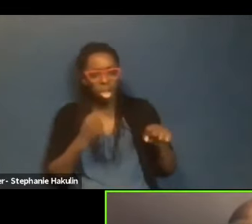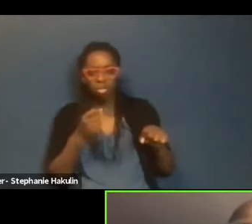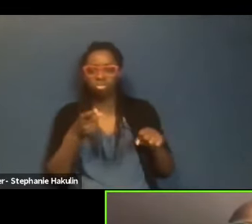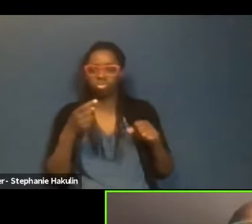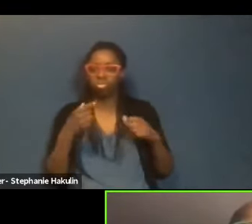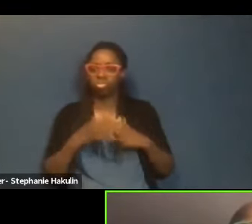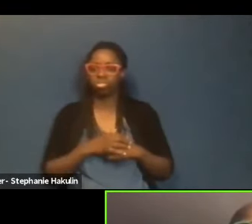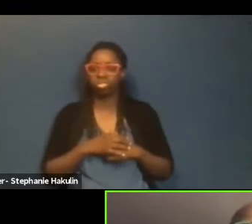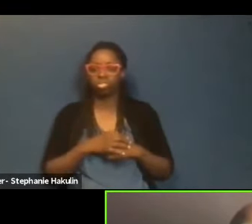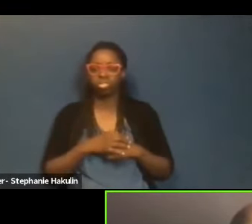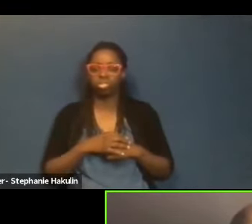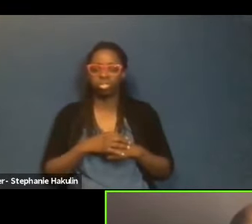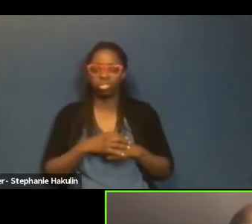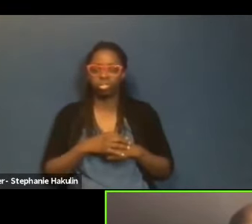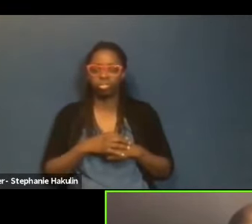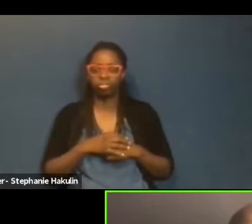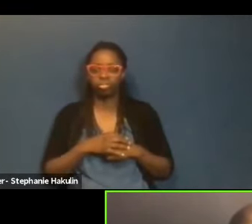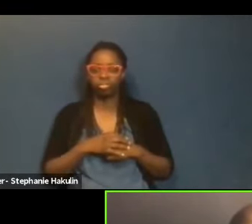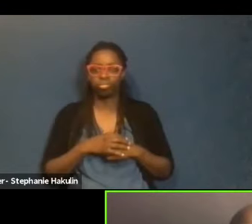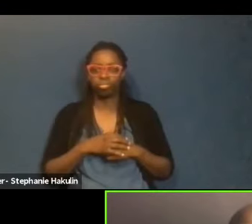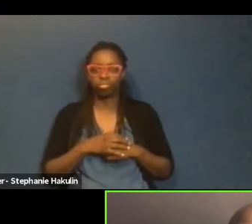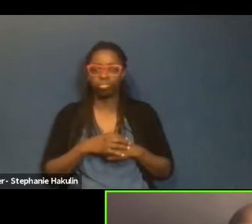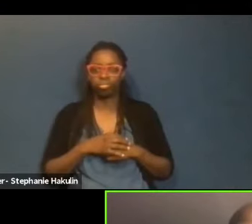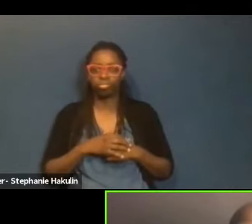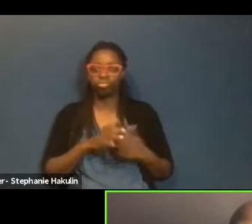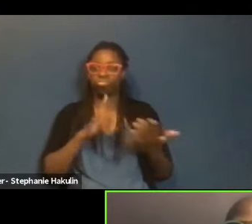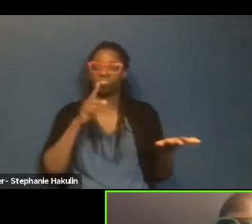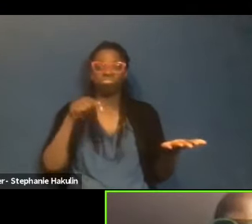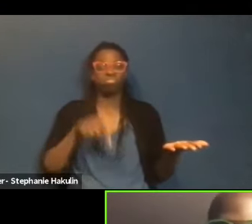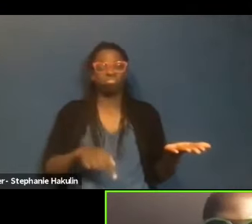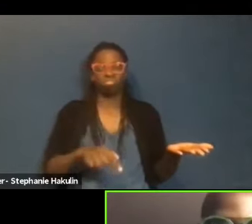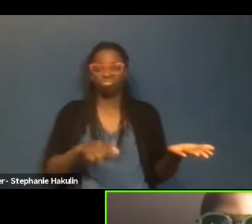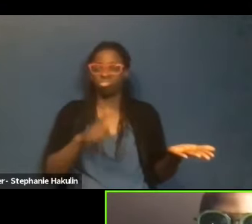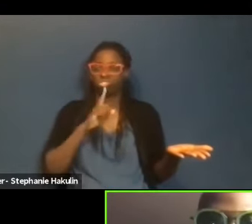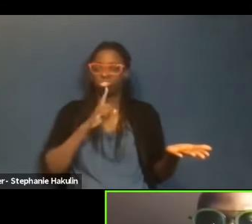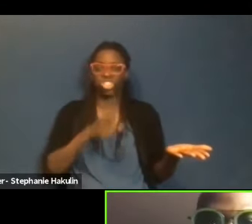This is truly exceptional, fam.